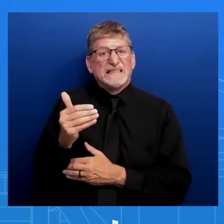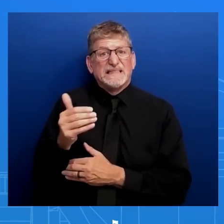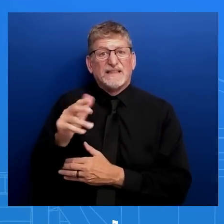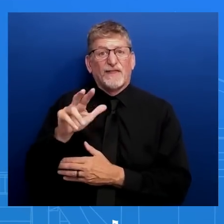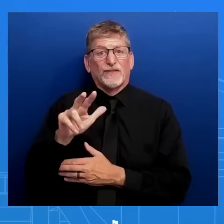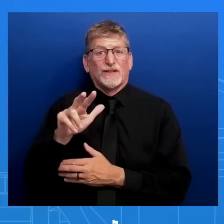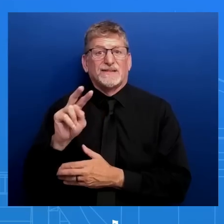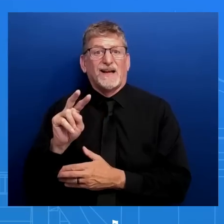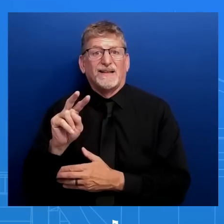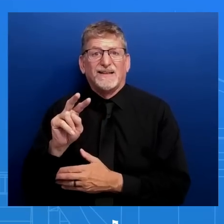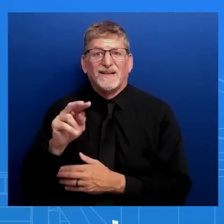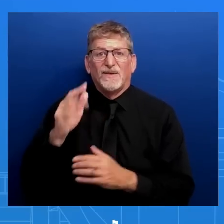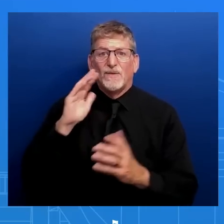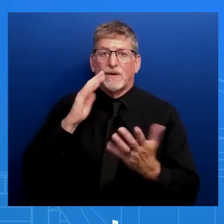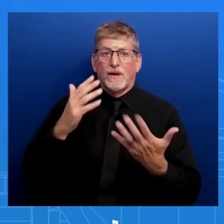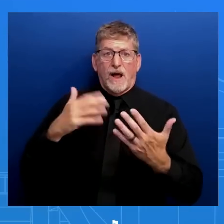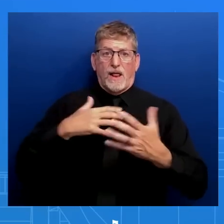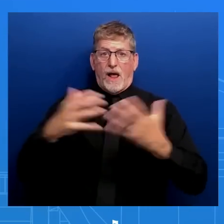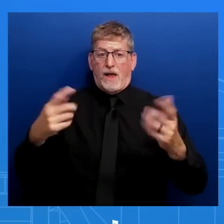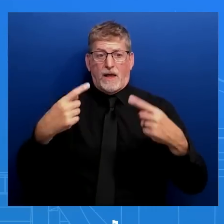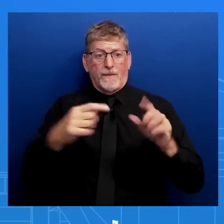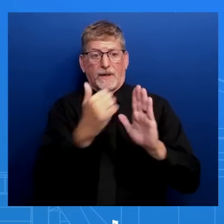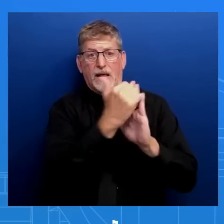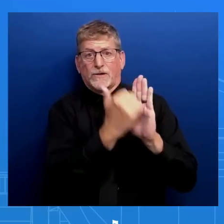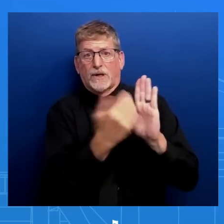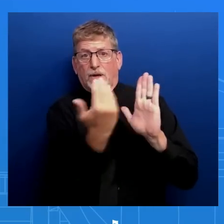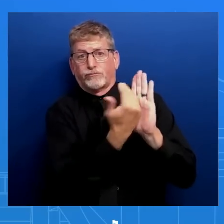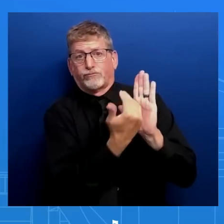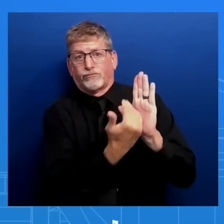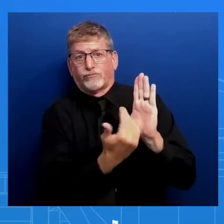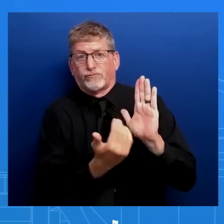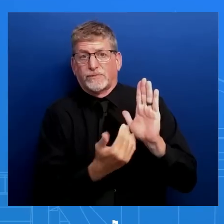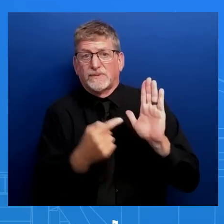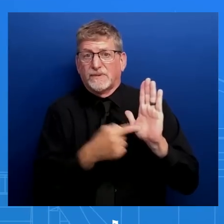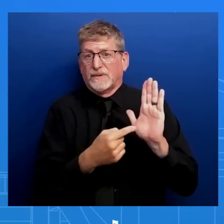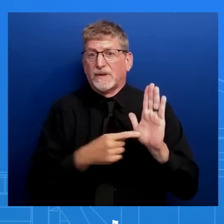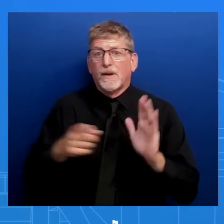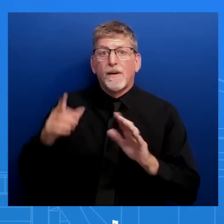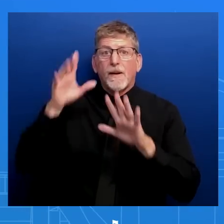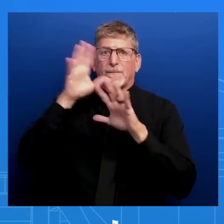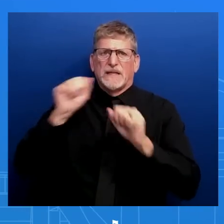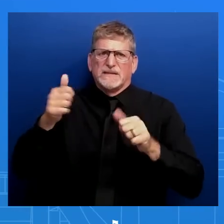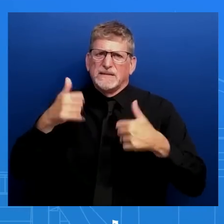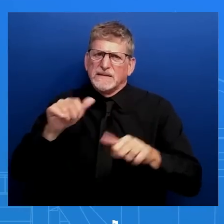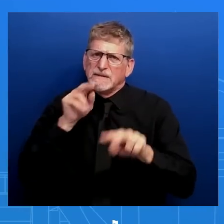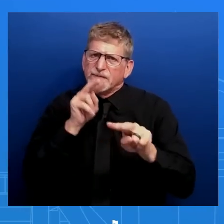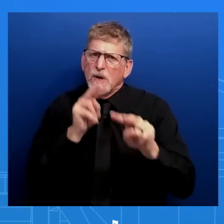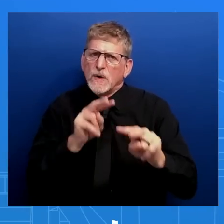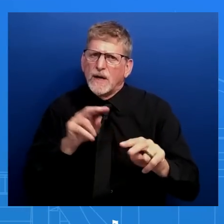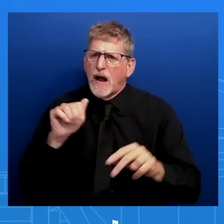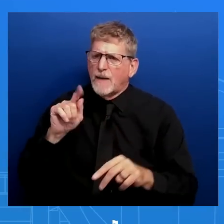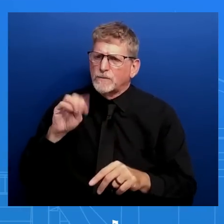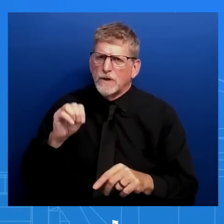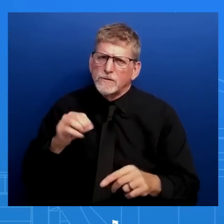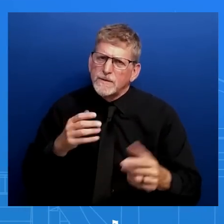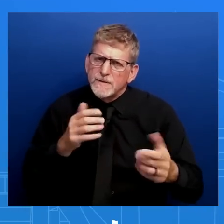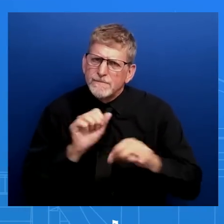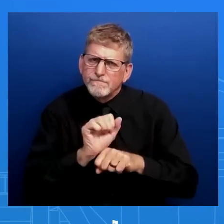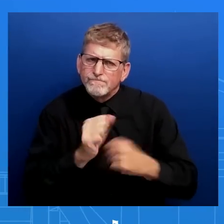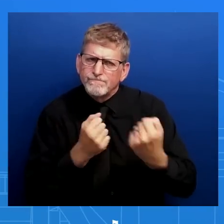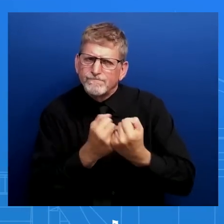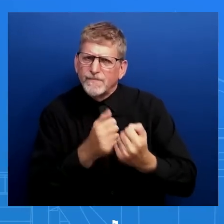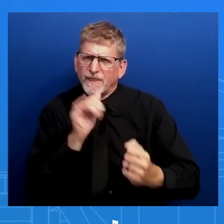alliance. The president's looking forward to it. Okay. Administration subscribe to the view as it relates to Russian